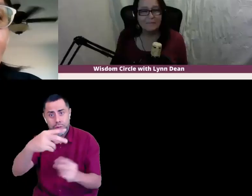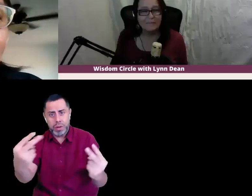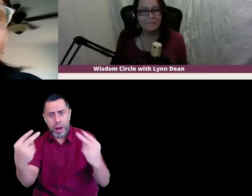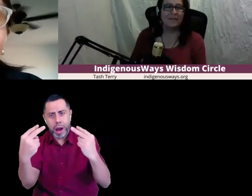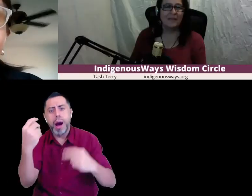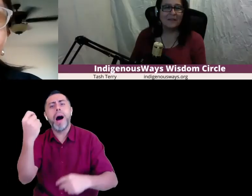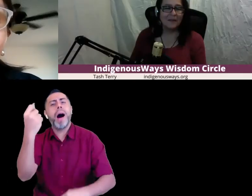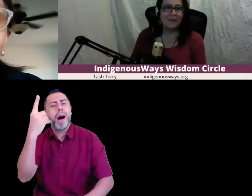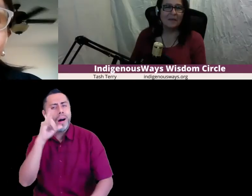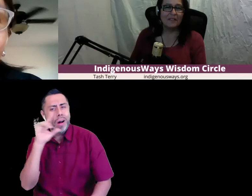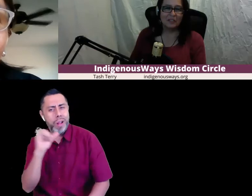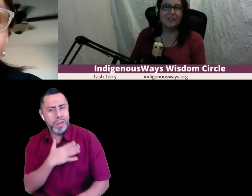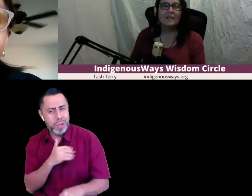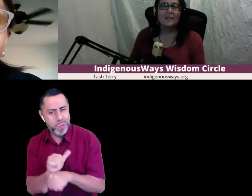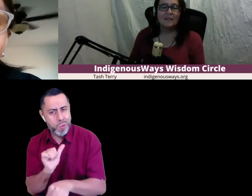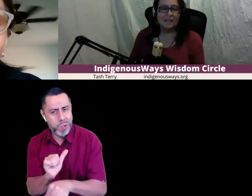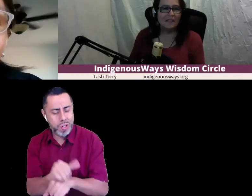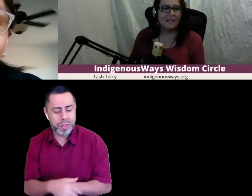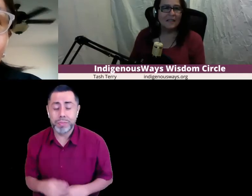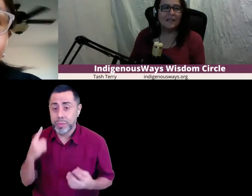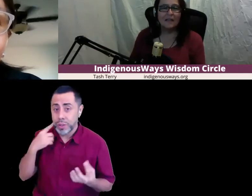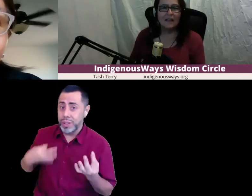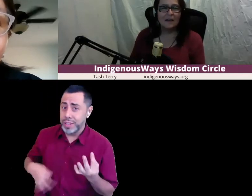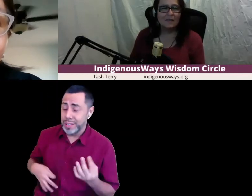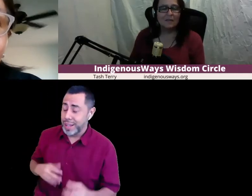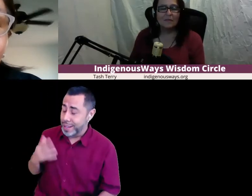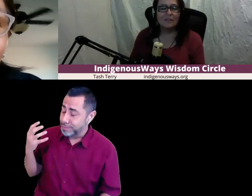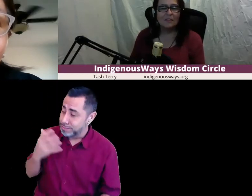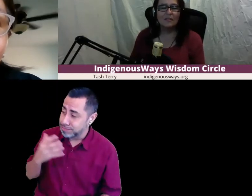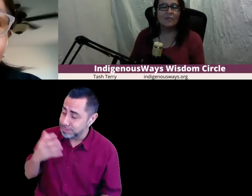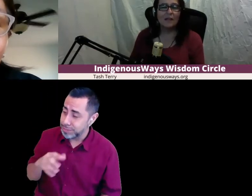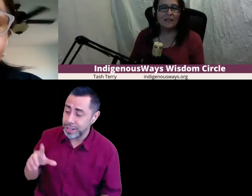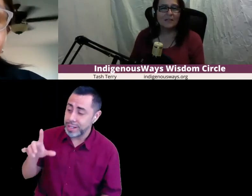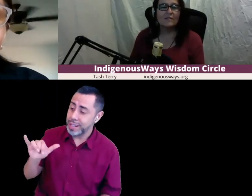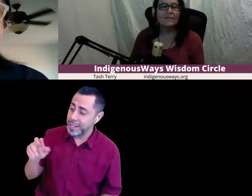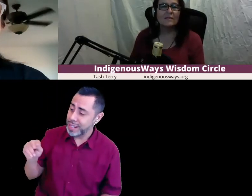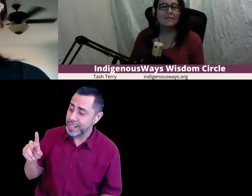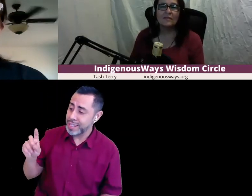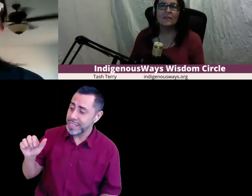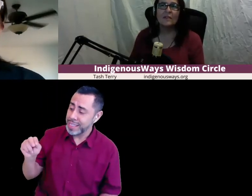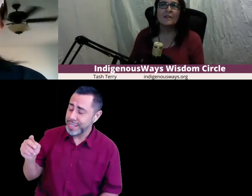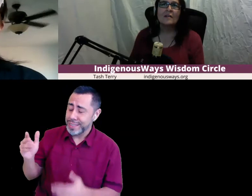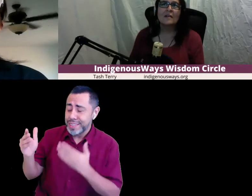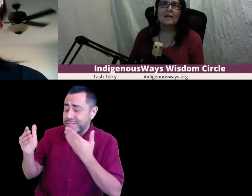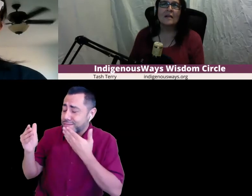Yeah, thank you very much, Lynn Dean. This is great. This is